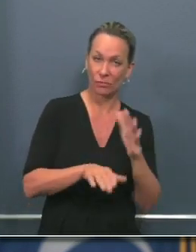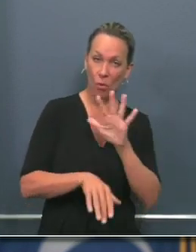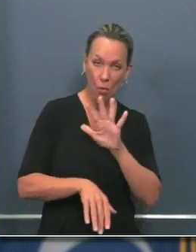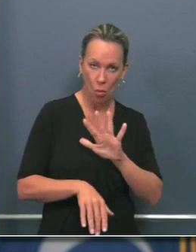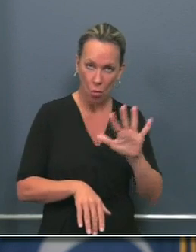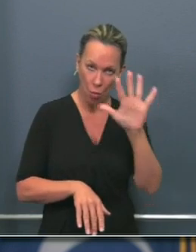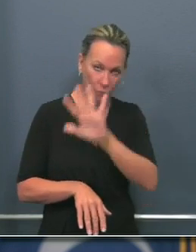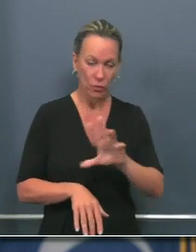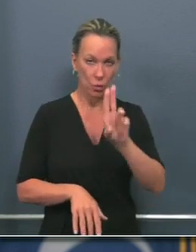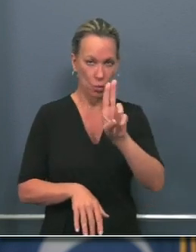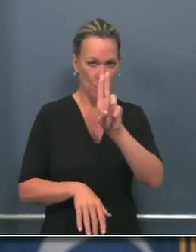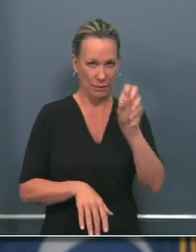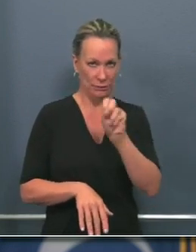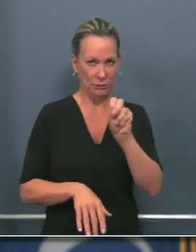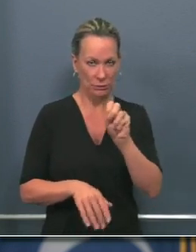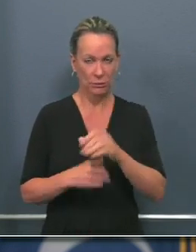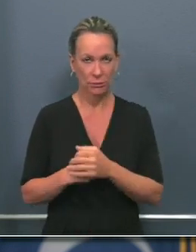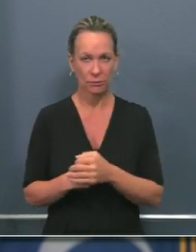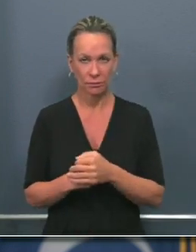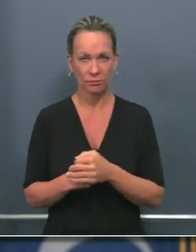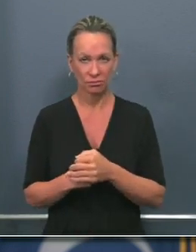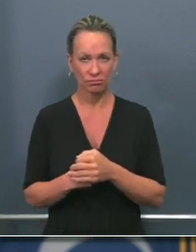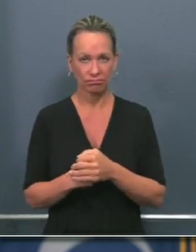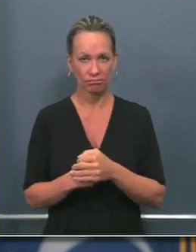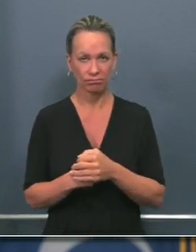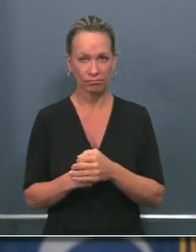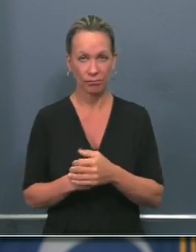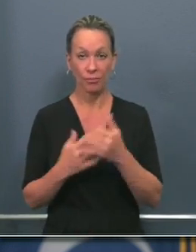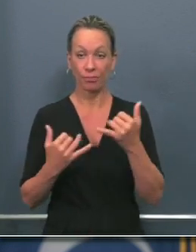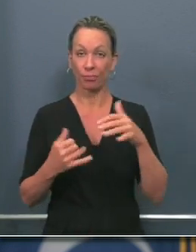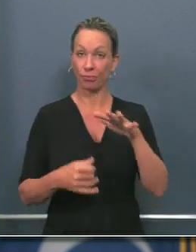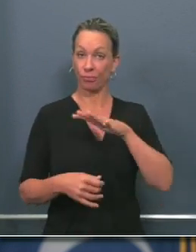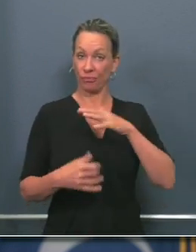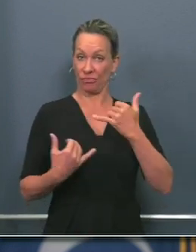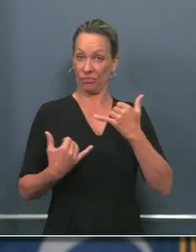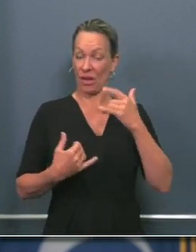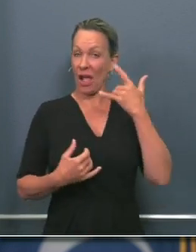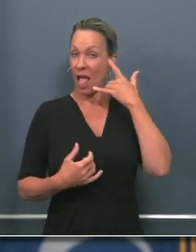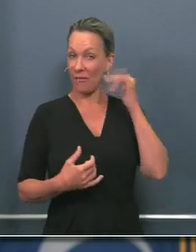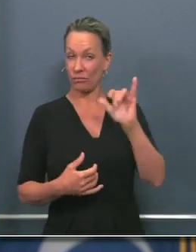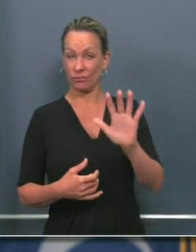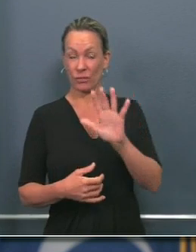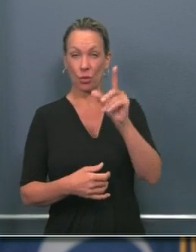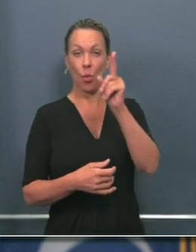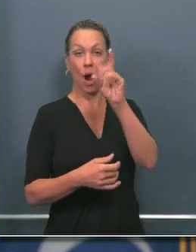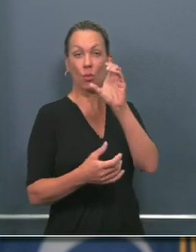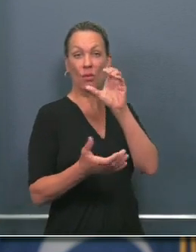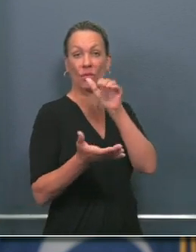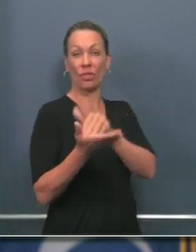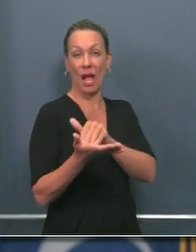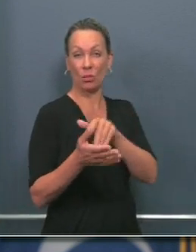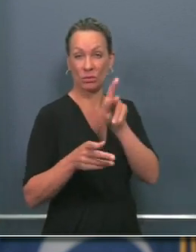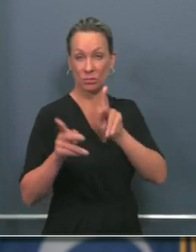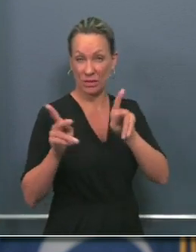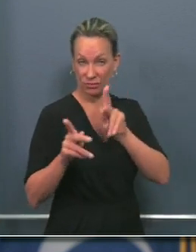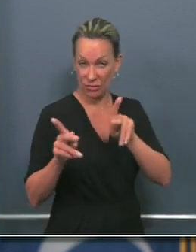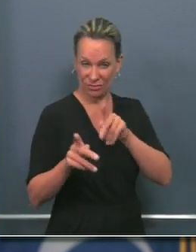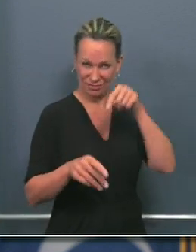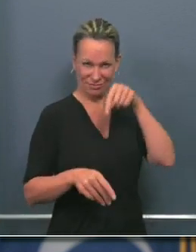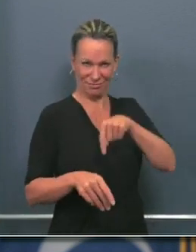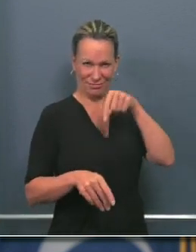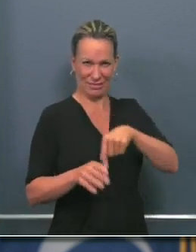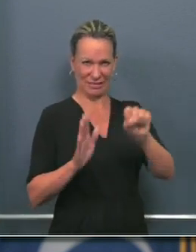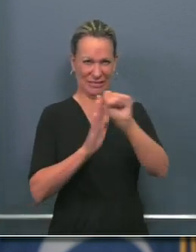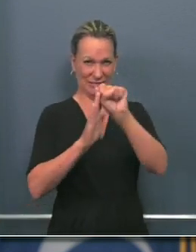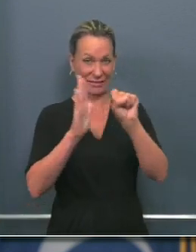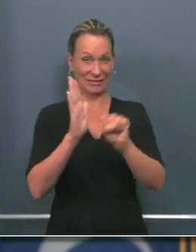to 100,000 cases, 100,000 Californians that have tested positive for COVID-19. And while we